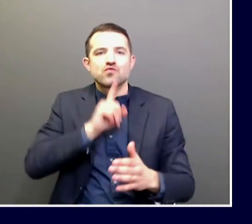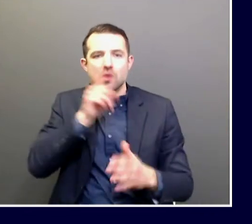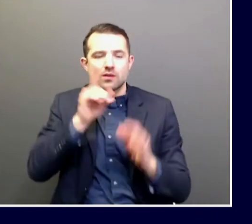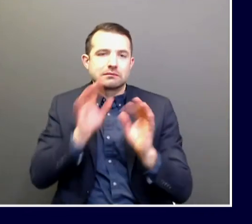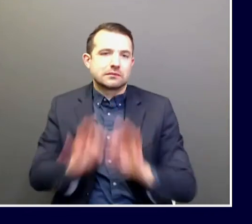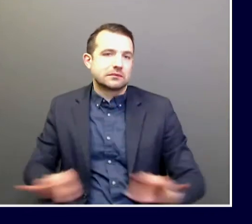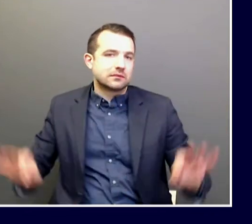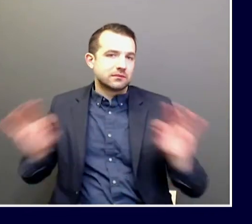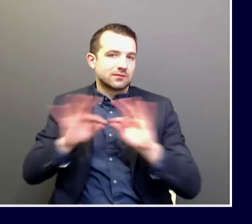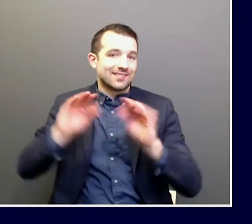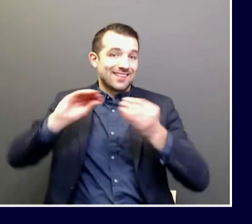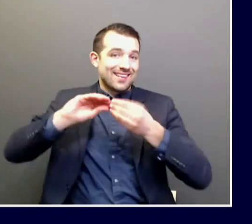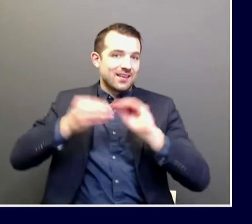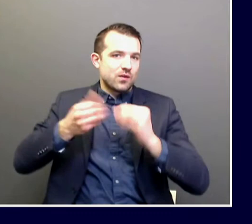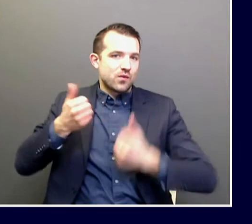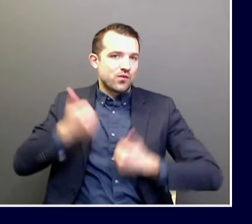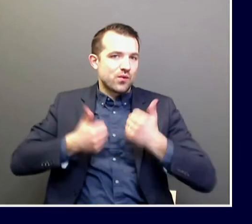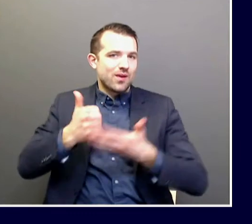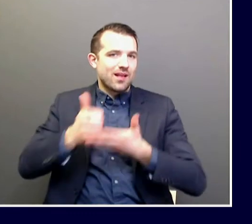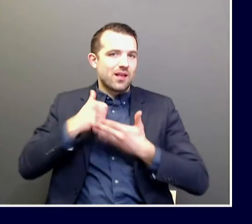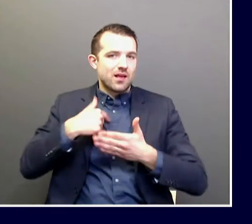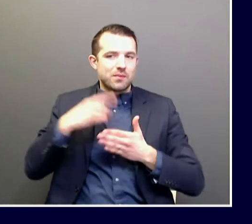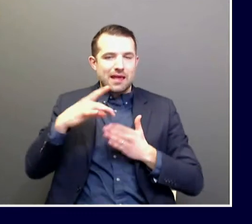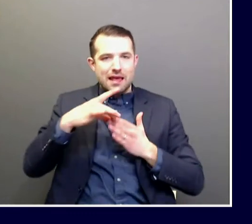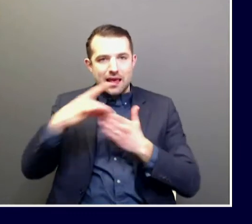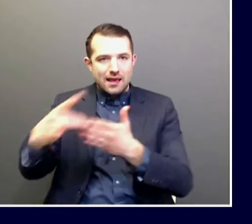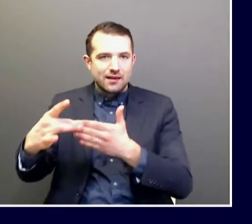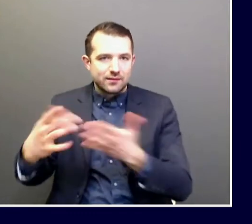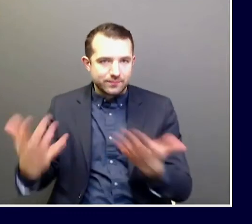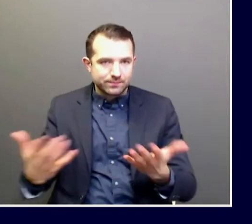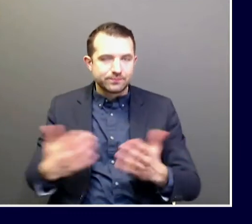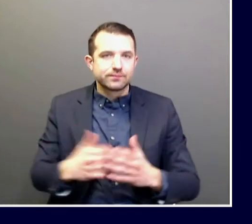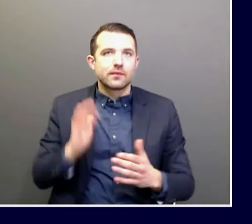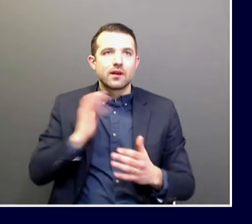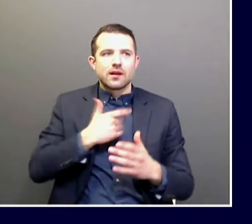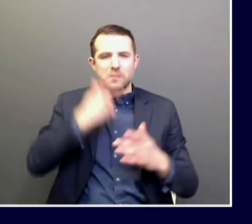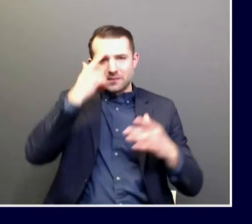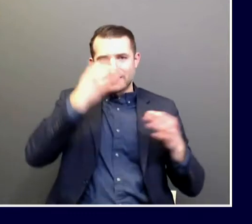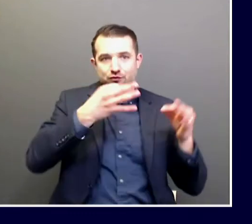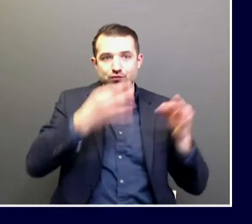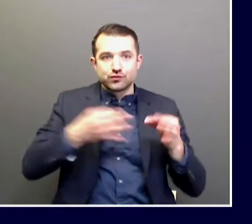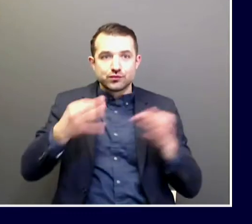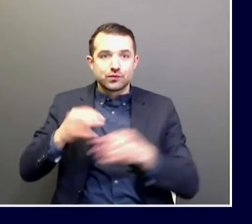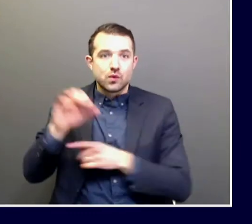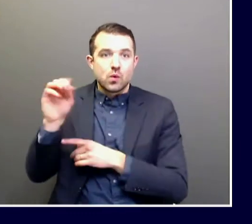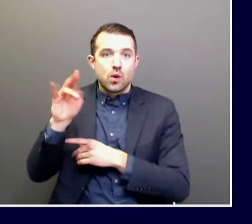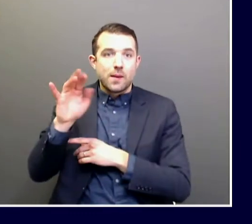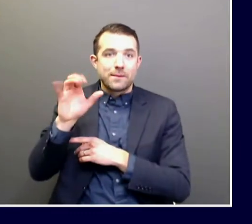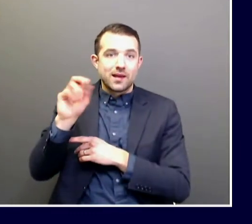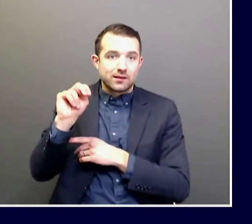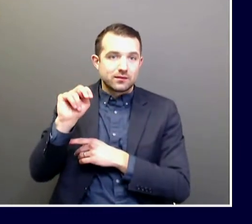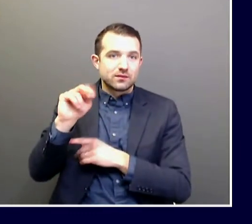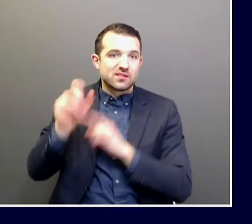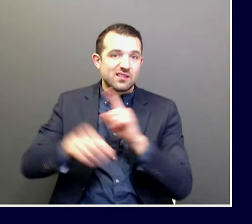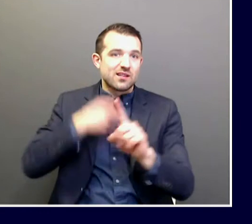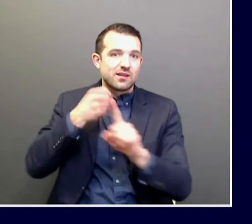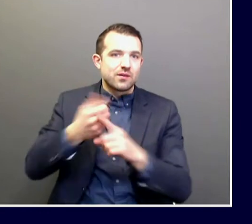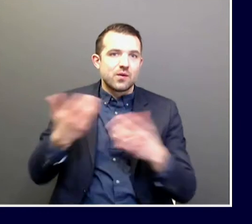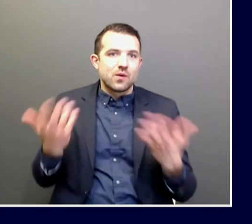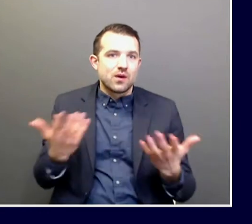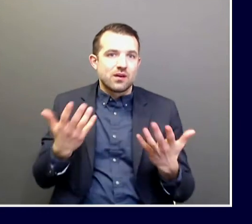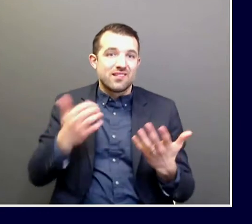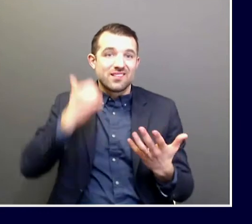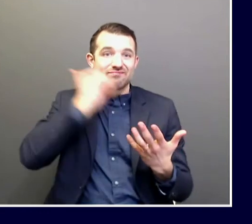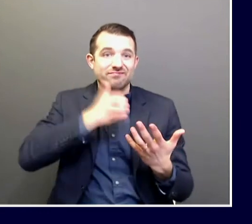week, Omicron has lessened the utility of things like daily case counts, while it